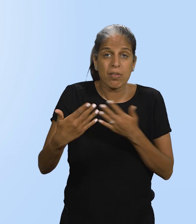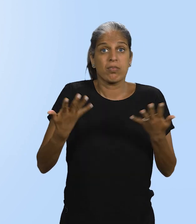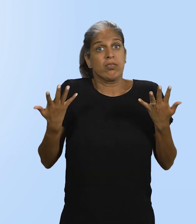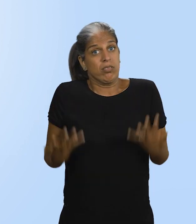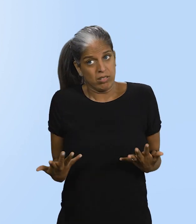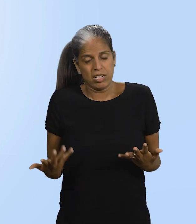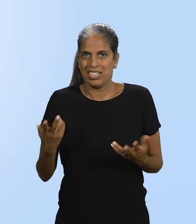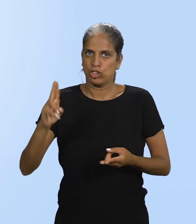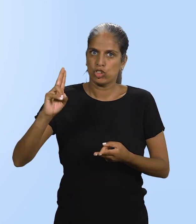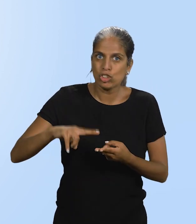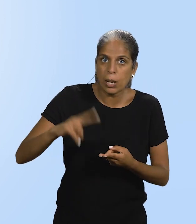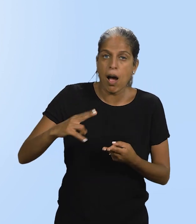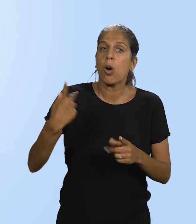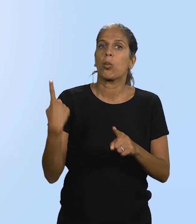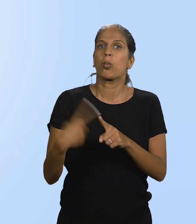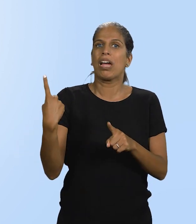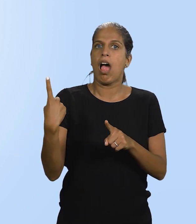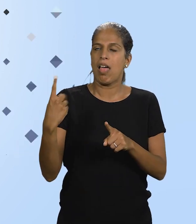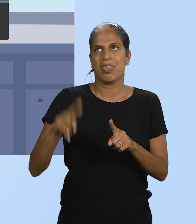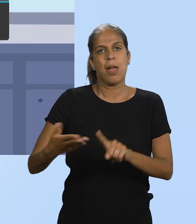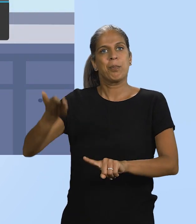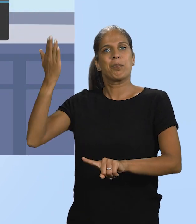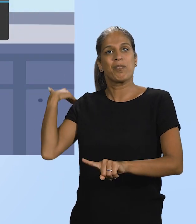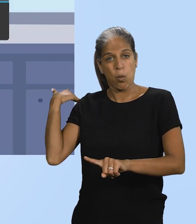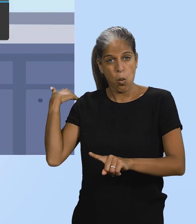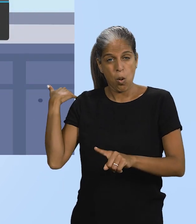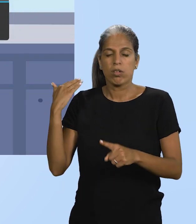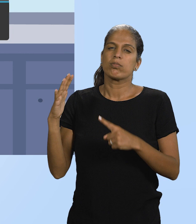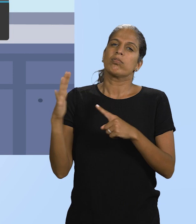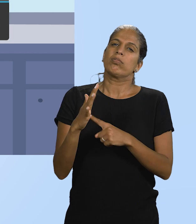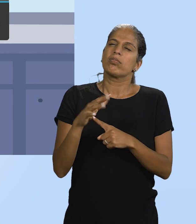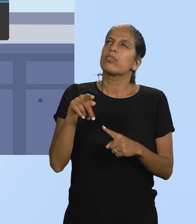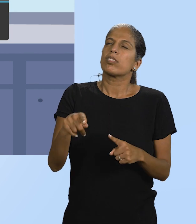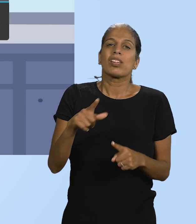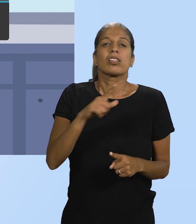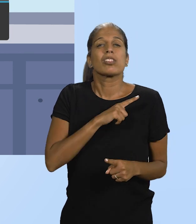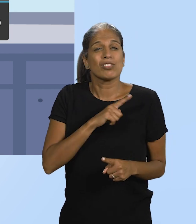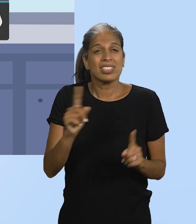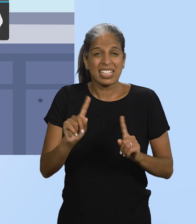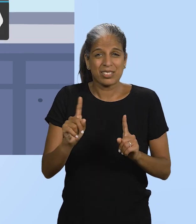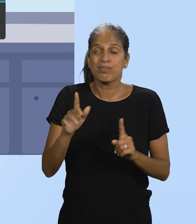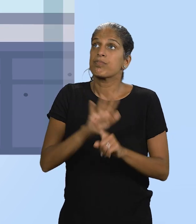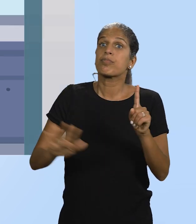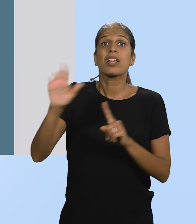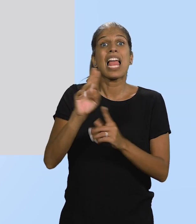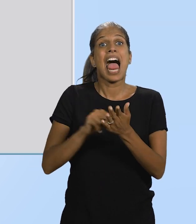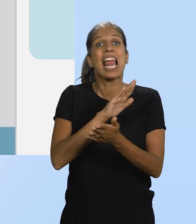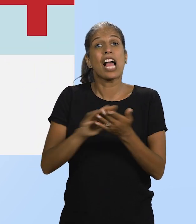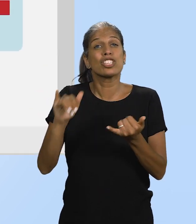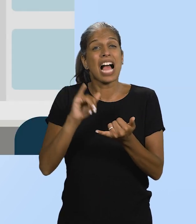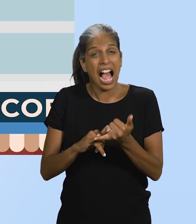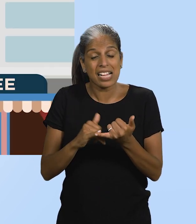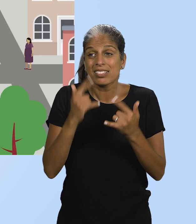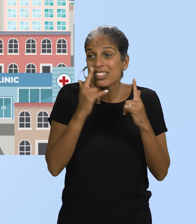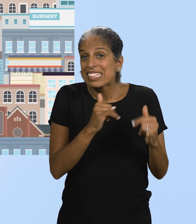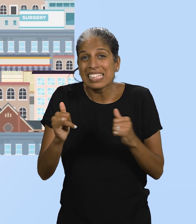now cheaper and quicker than it has ever been. The main issue preventing pharmacogenetic testing in the NHS now